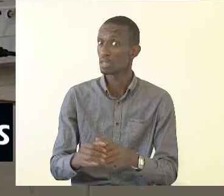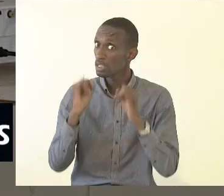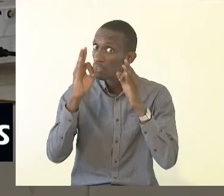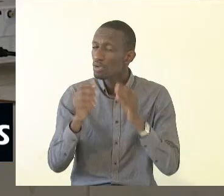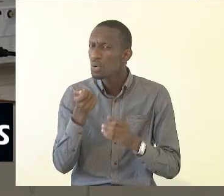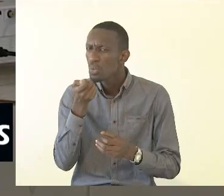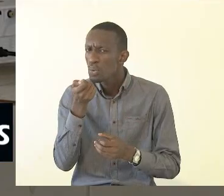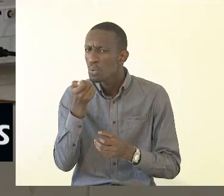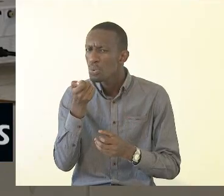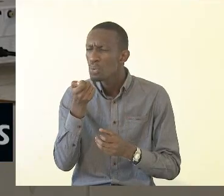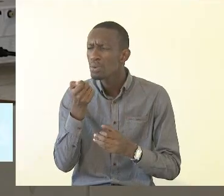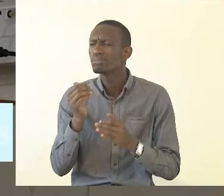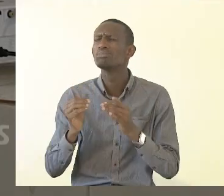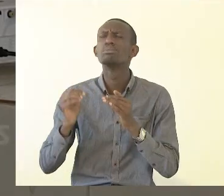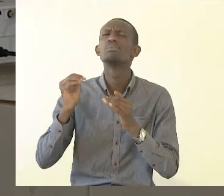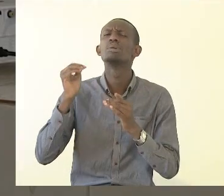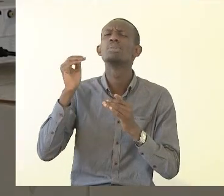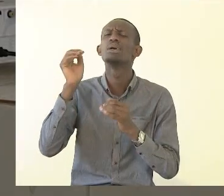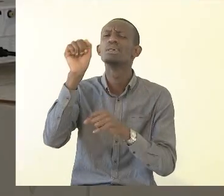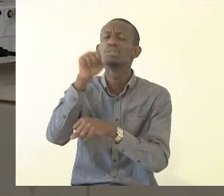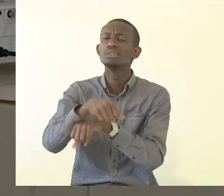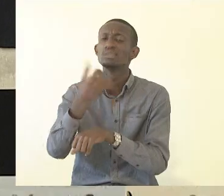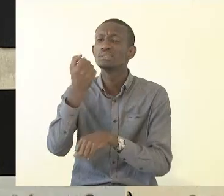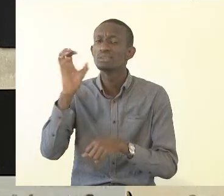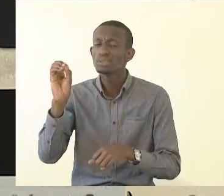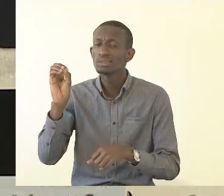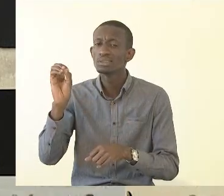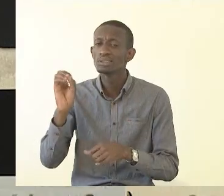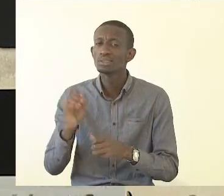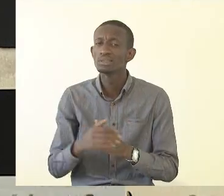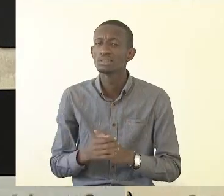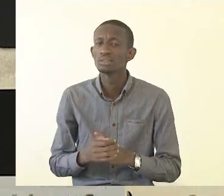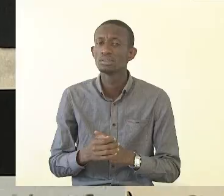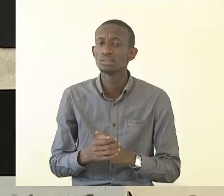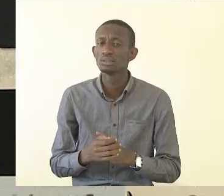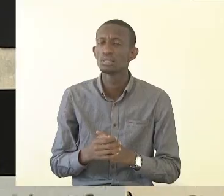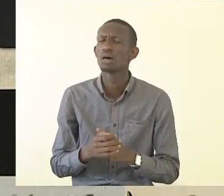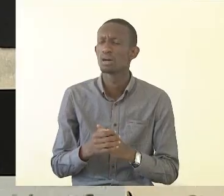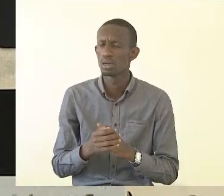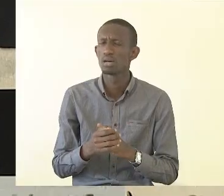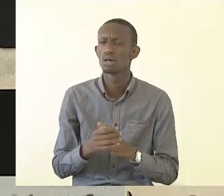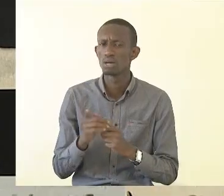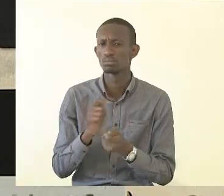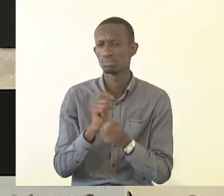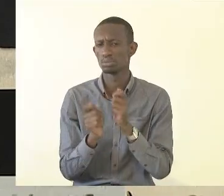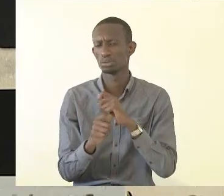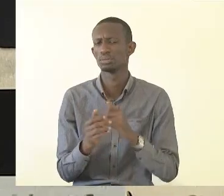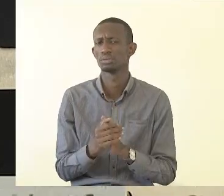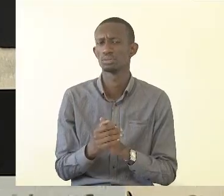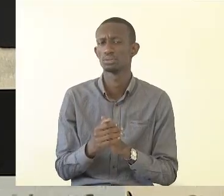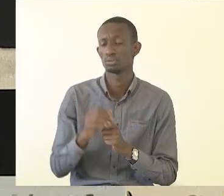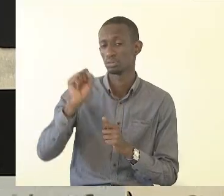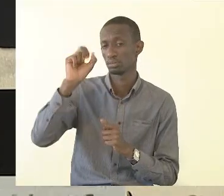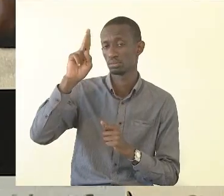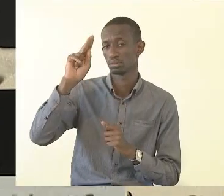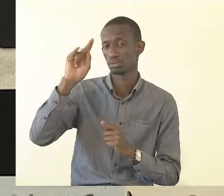beyond 55, the nitration continues and it will be substituted. Position number